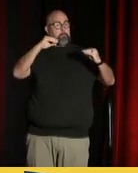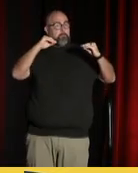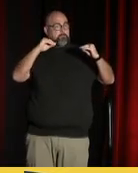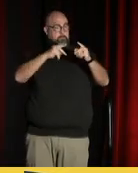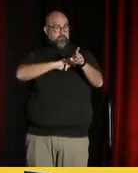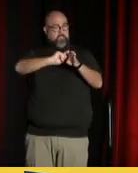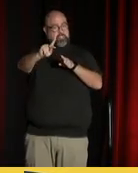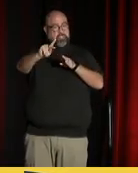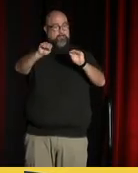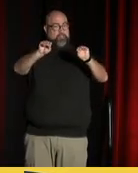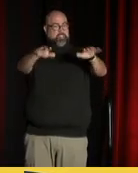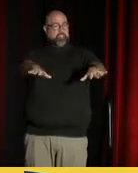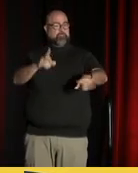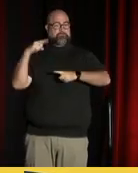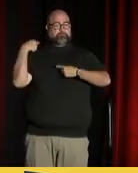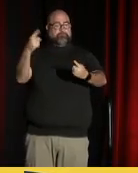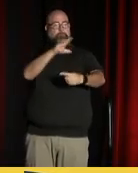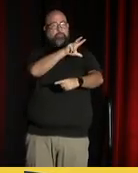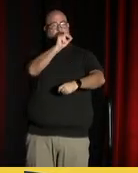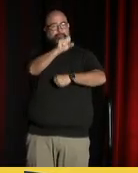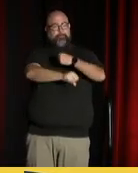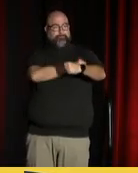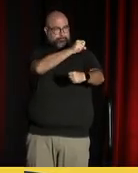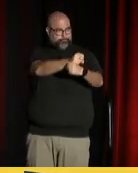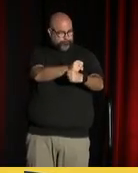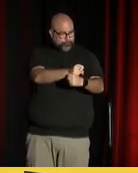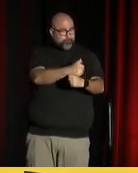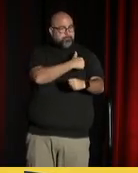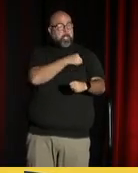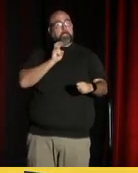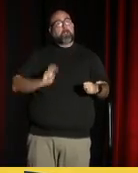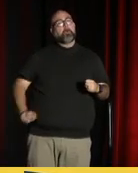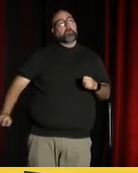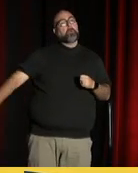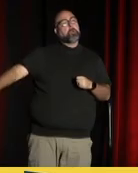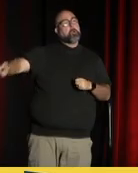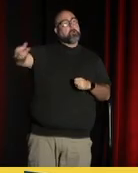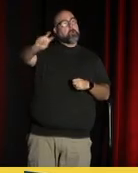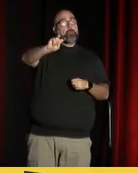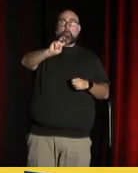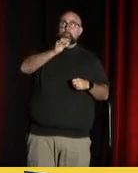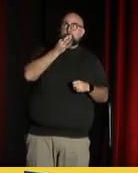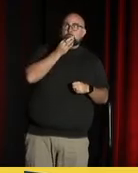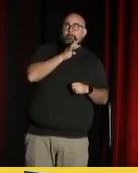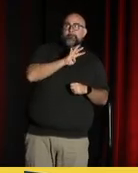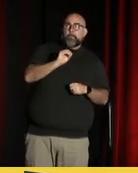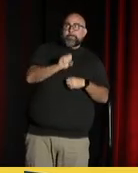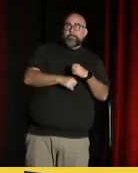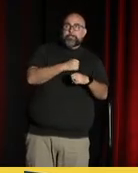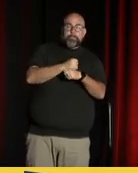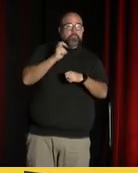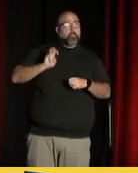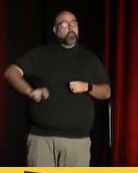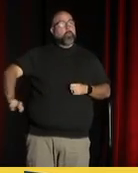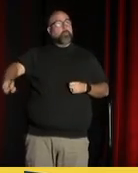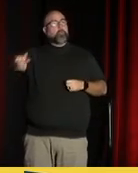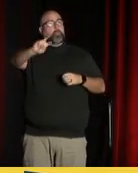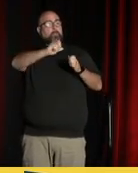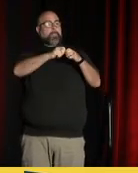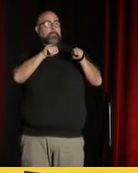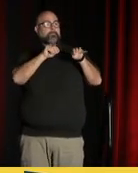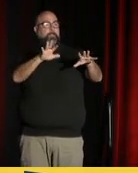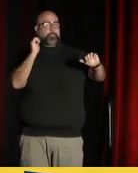magician. For 30 years, I have toured the world, almost 40 years, toured the world with a magic